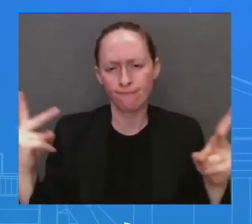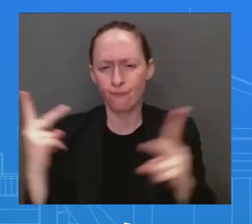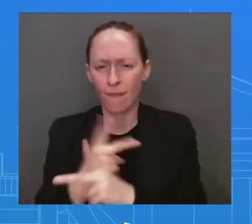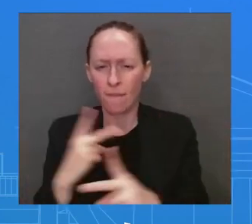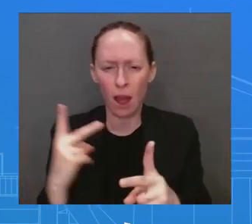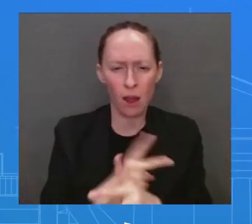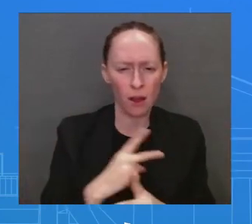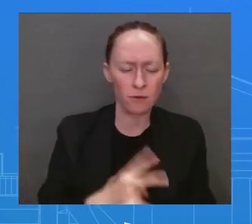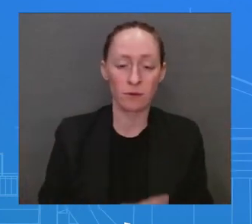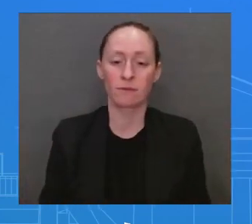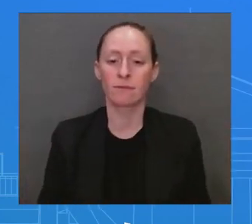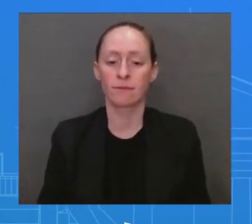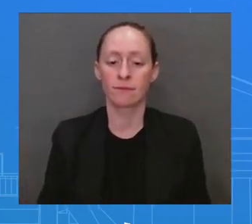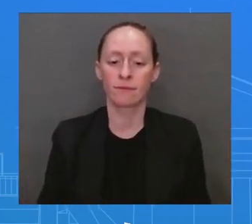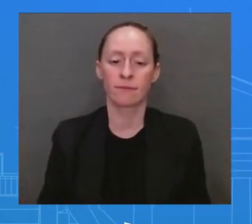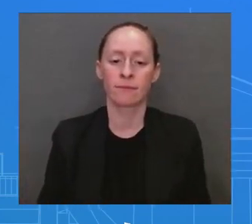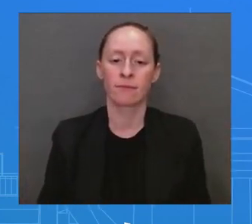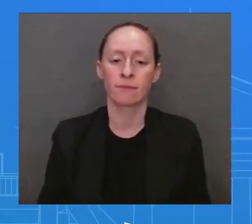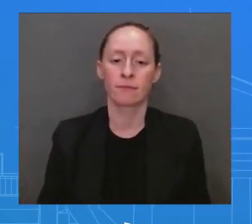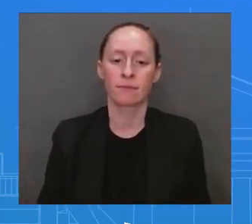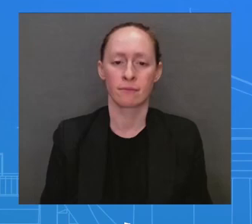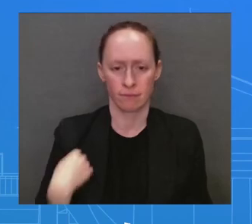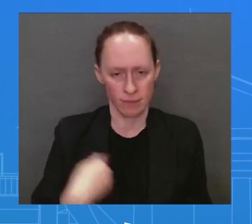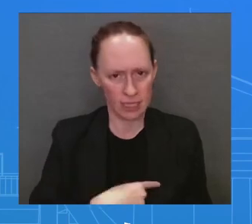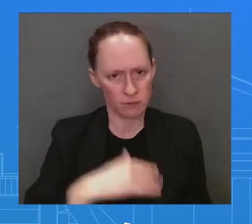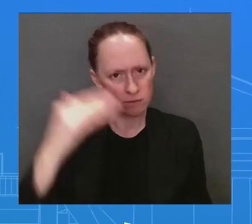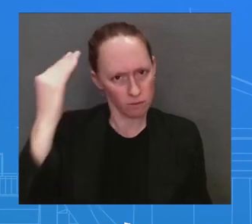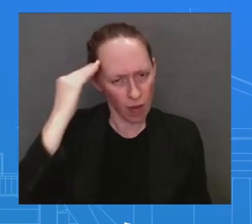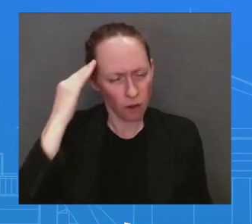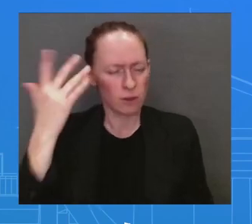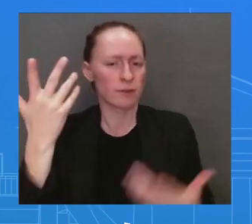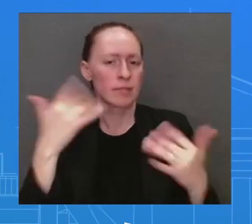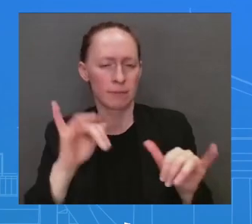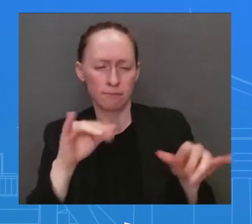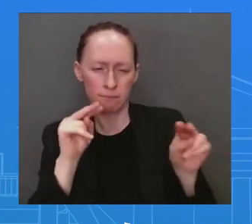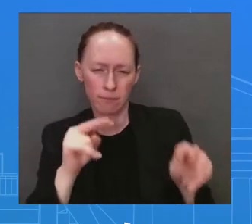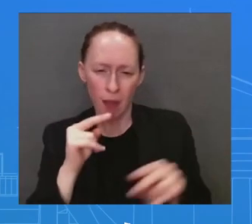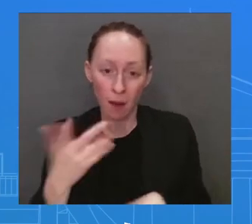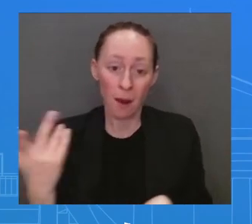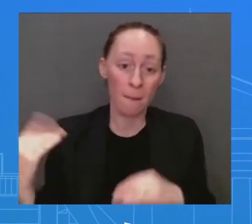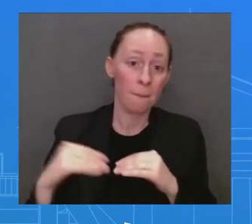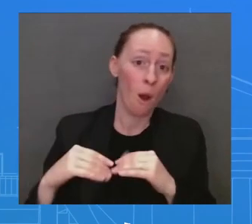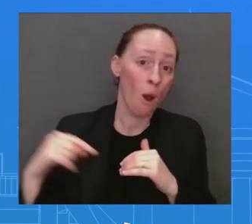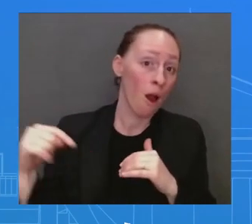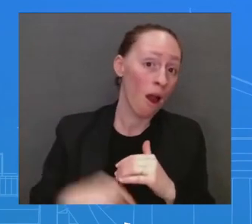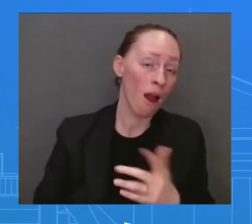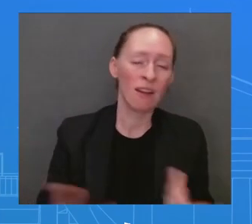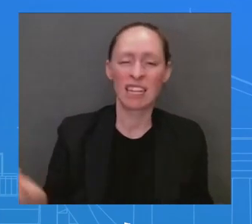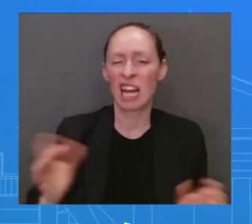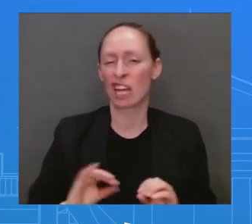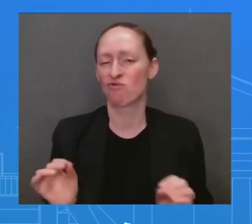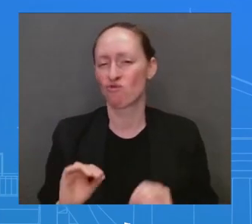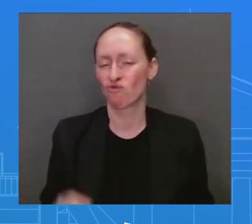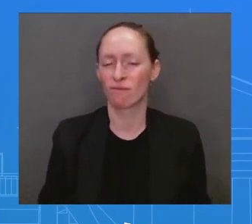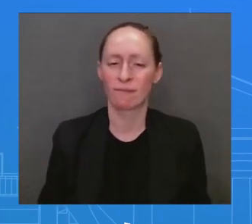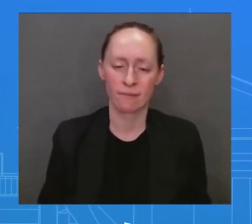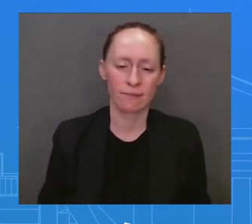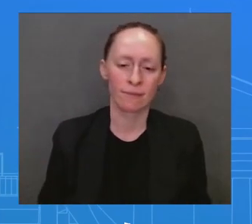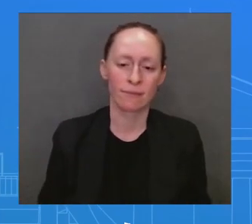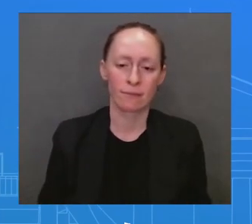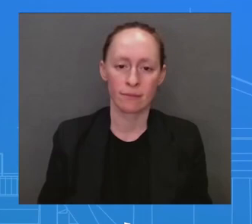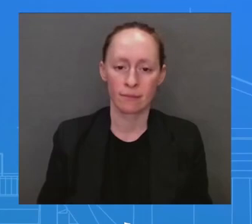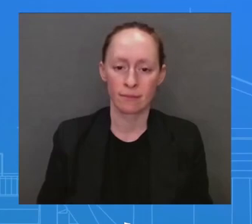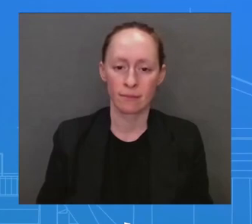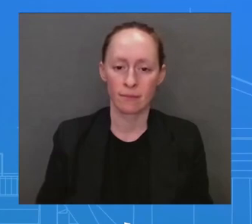going to monitor very closely. I don't have anything beyond that. And on the supplemental packages, obviously you set up the